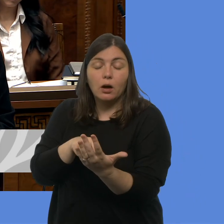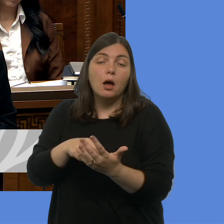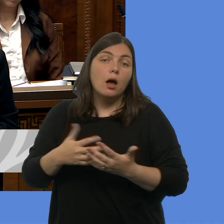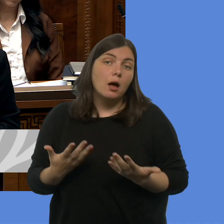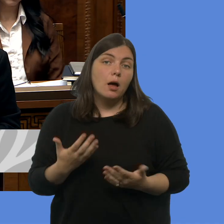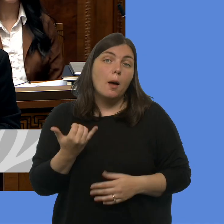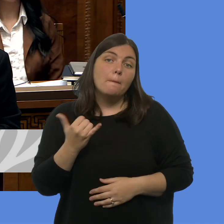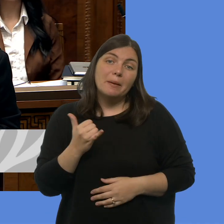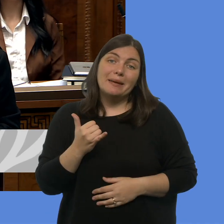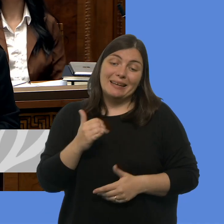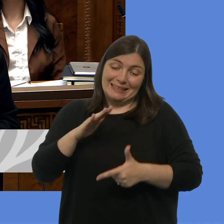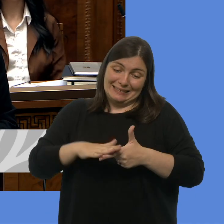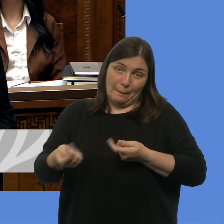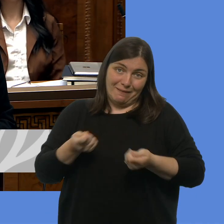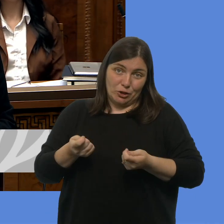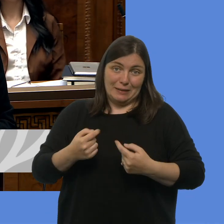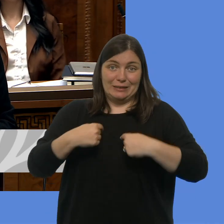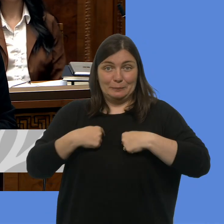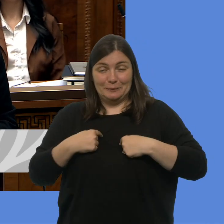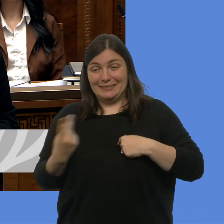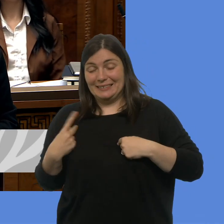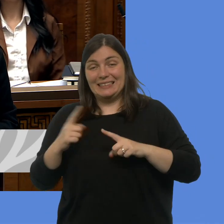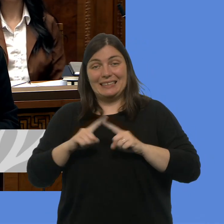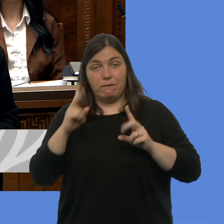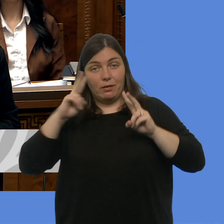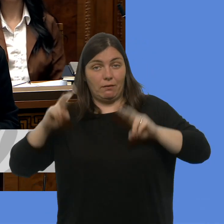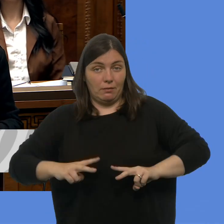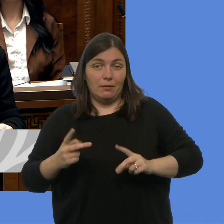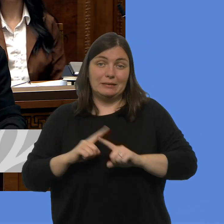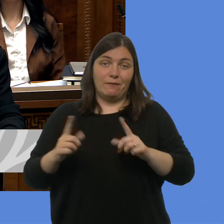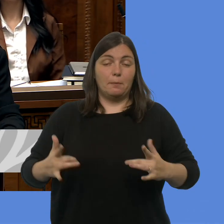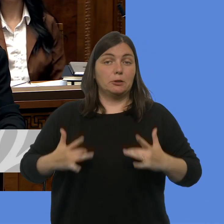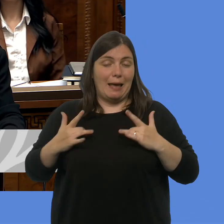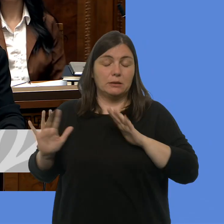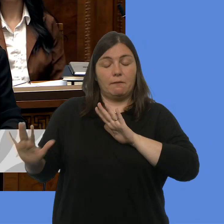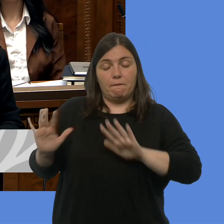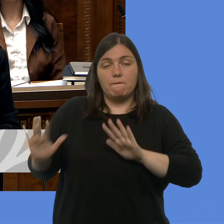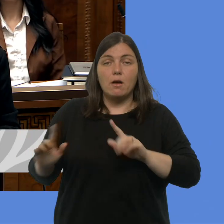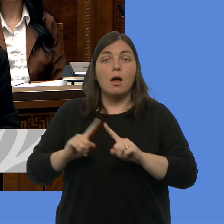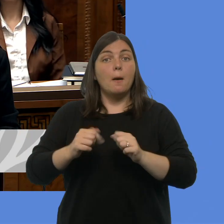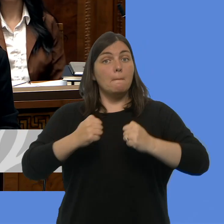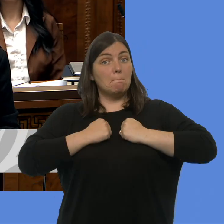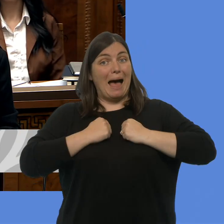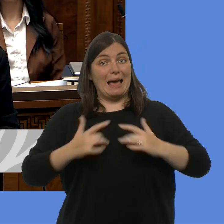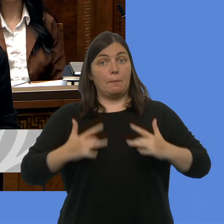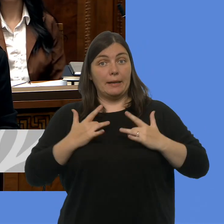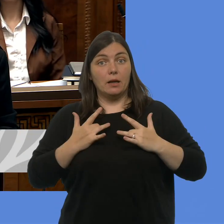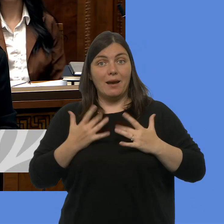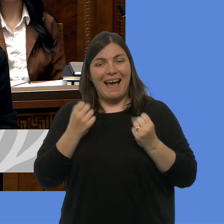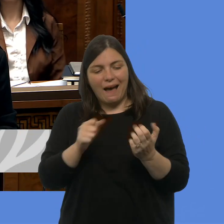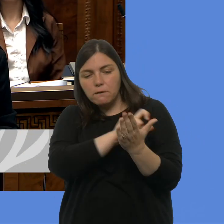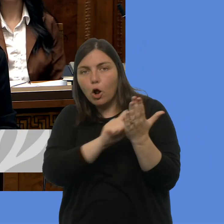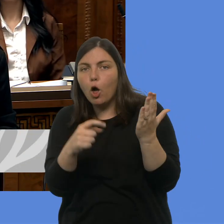First Minister and I won't have the same opinion on this, but certainly in my opinion the inclusion of a clause to change the